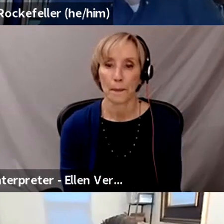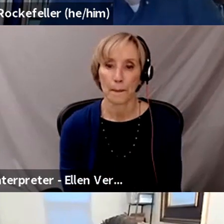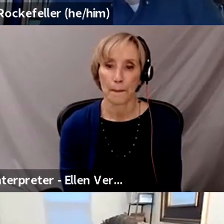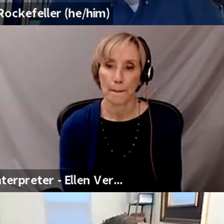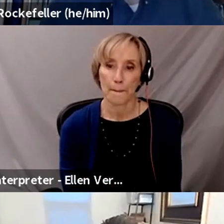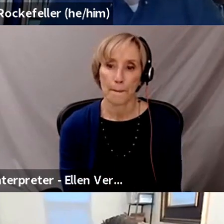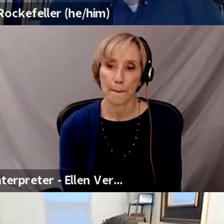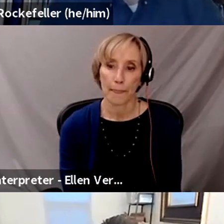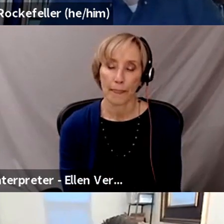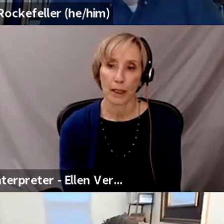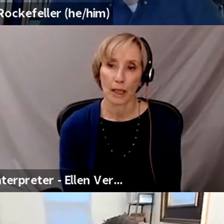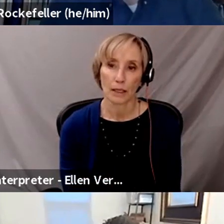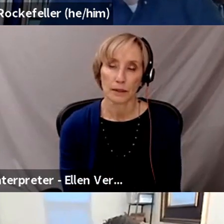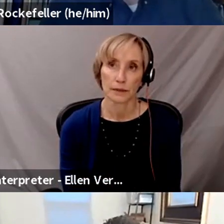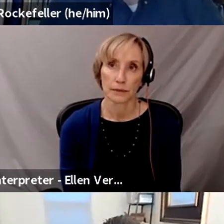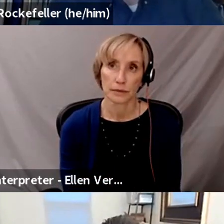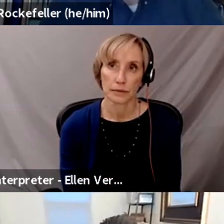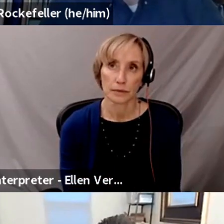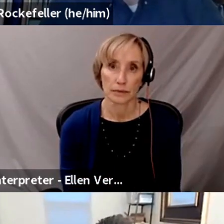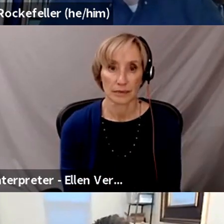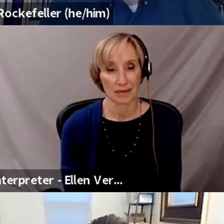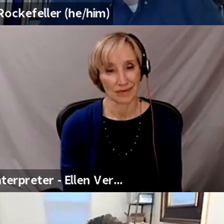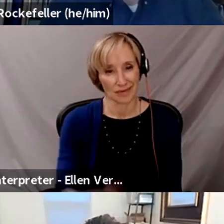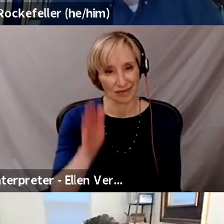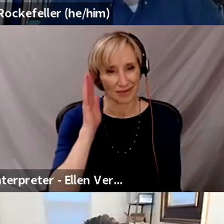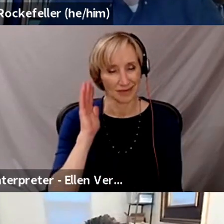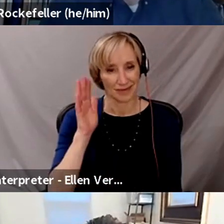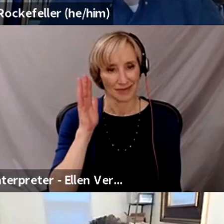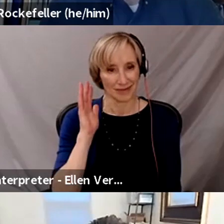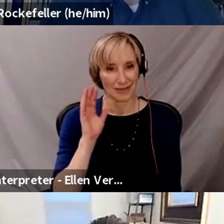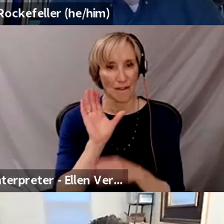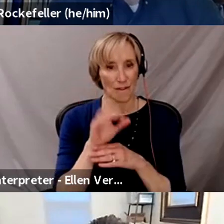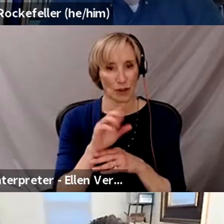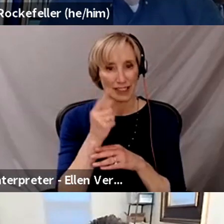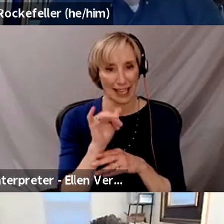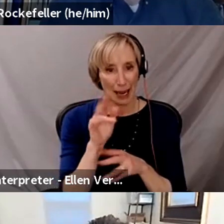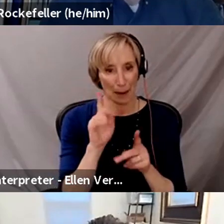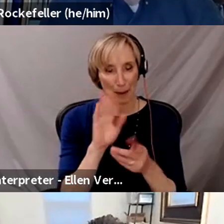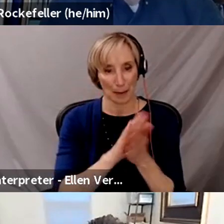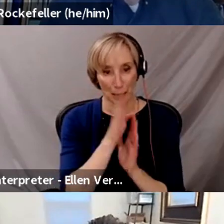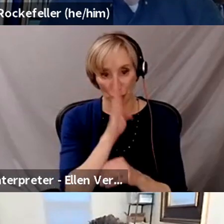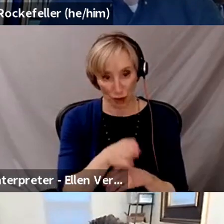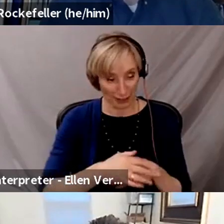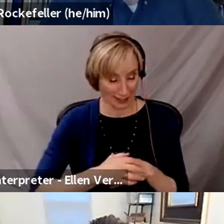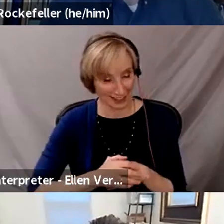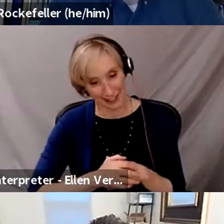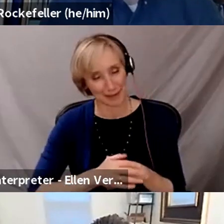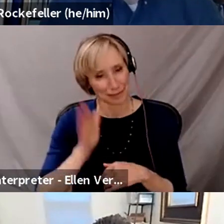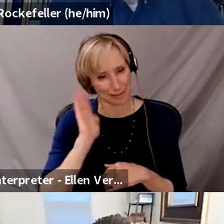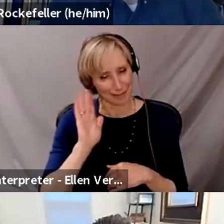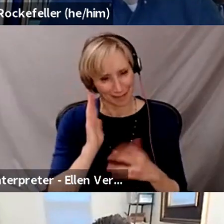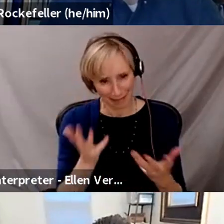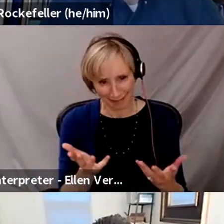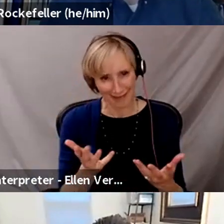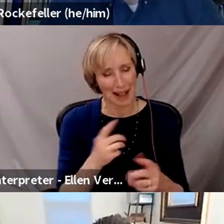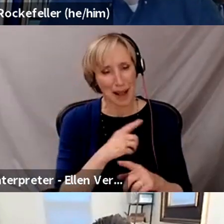Other than eliminating conversion therapy and properly funding programs, is there anything else that people in power should know